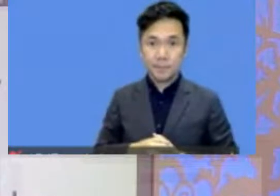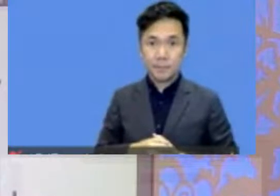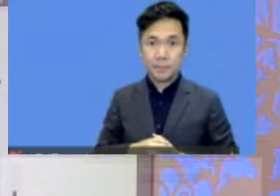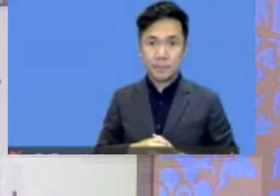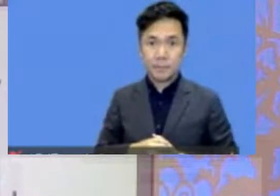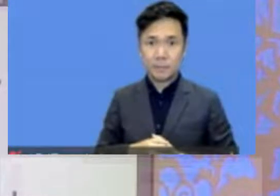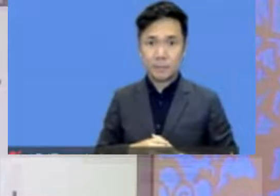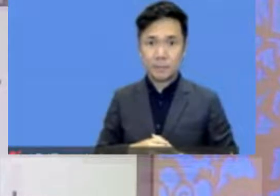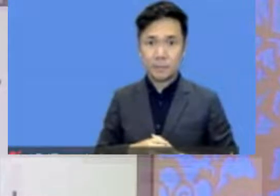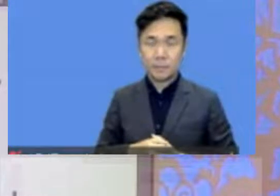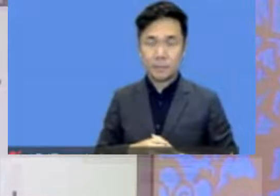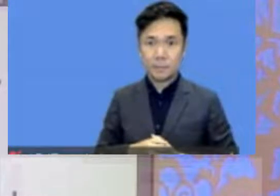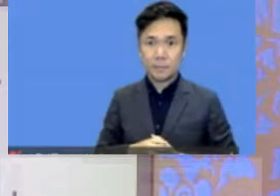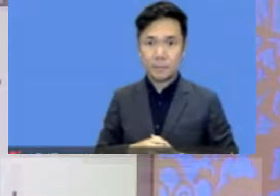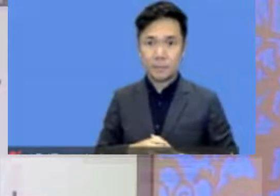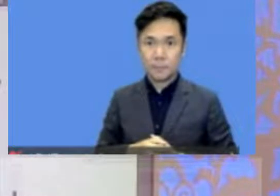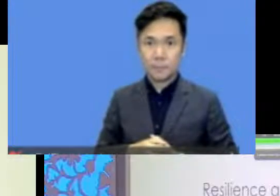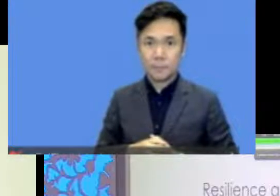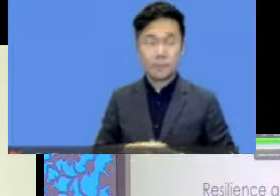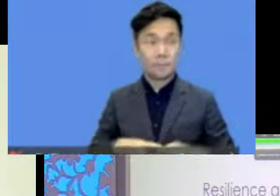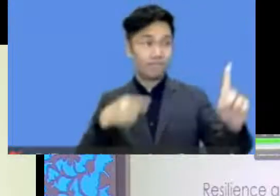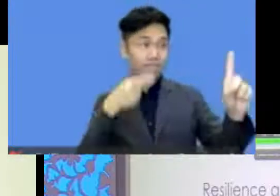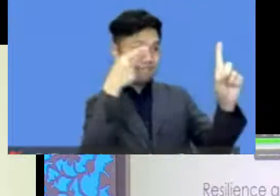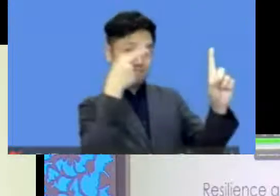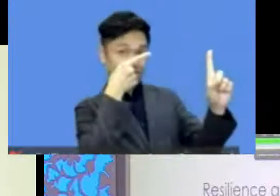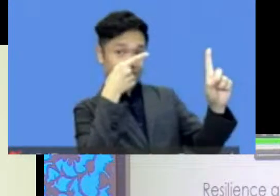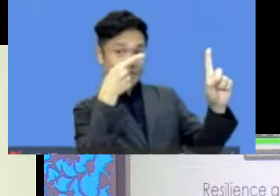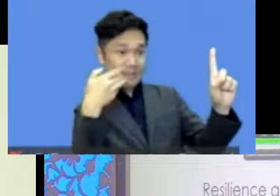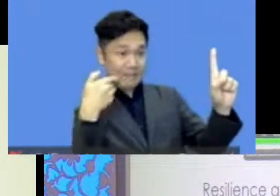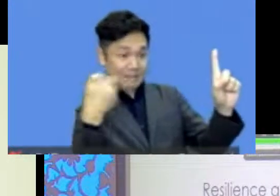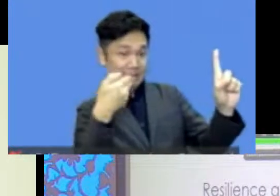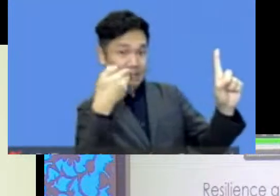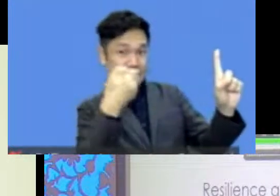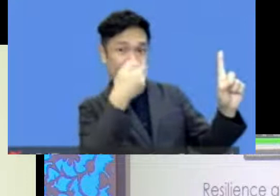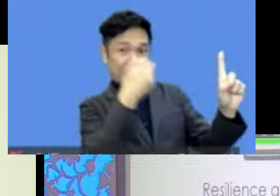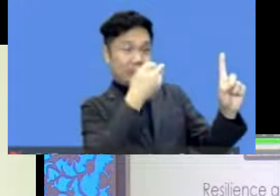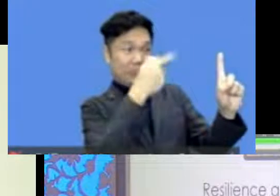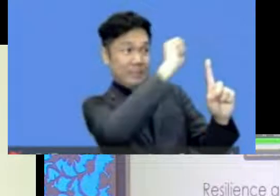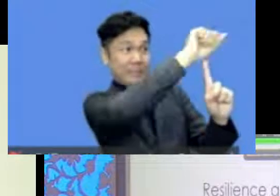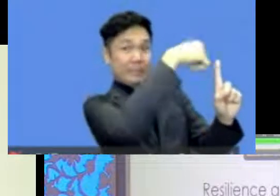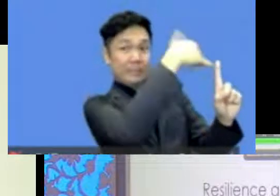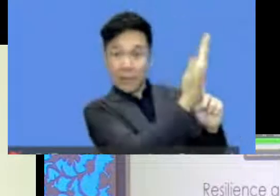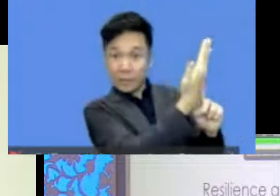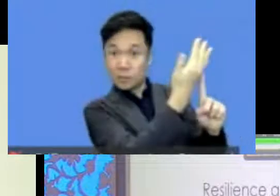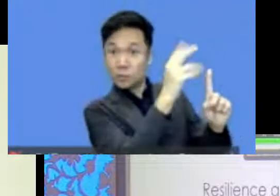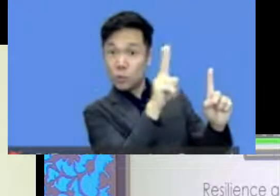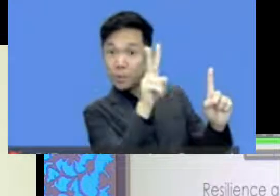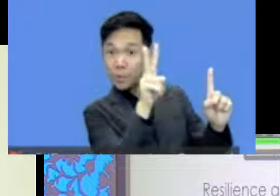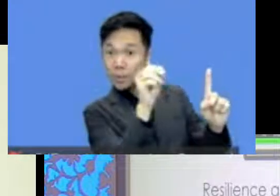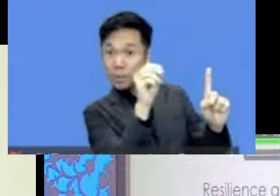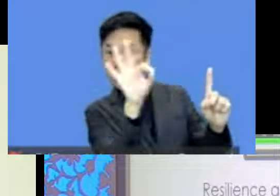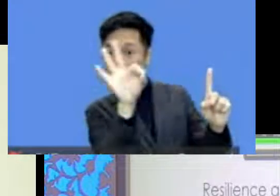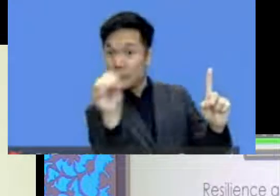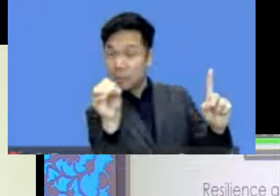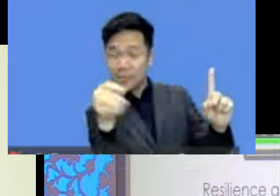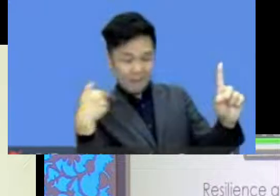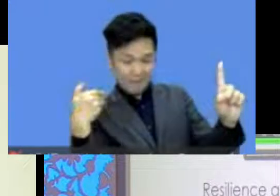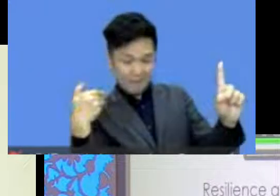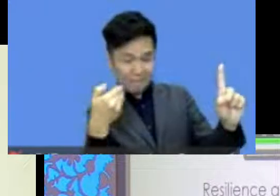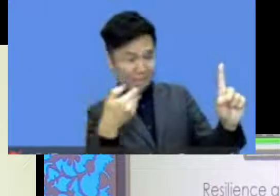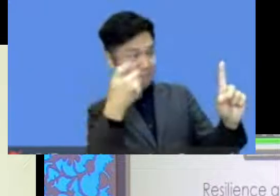in attaining targets and goals set by SDG 2030. Thank you so